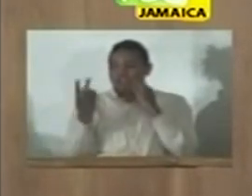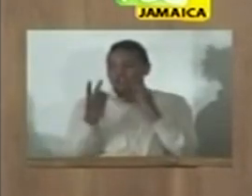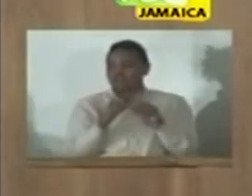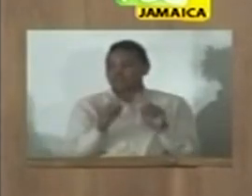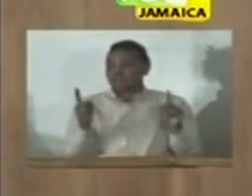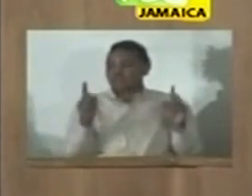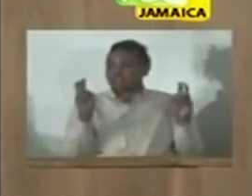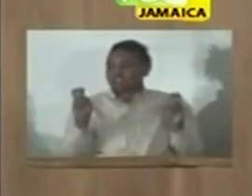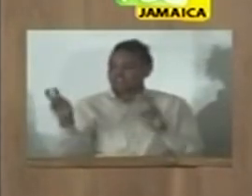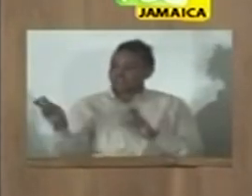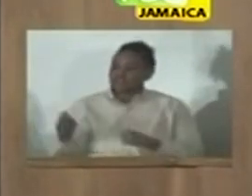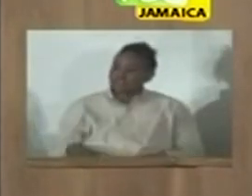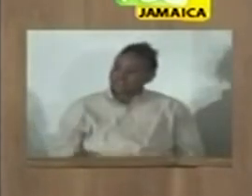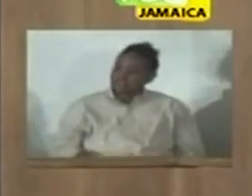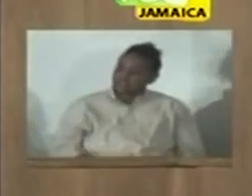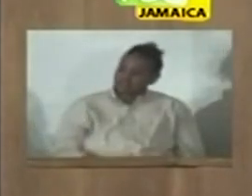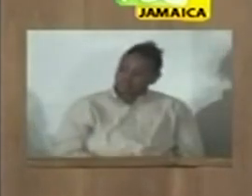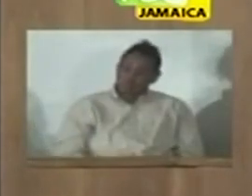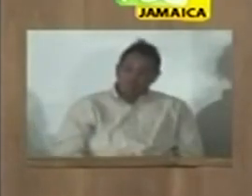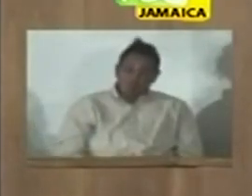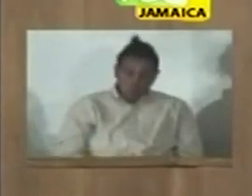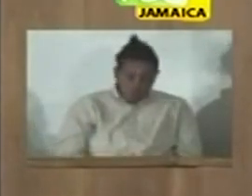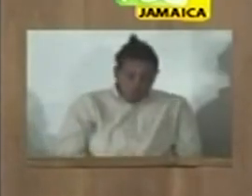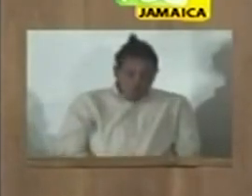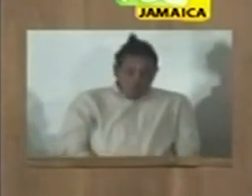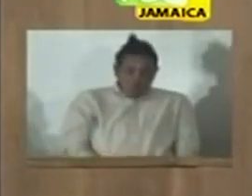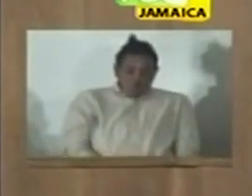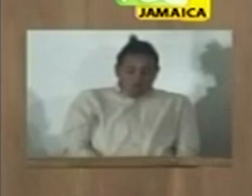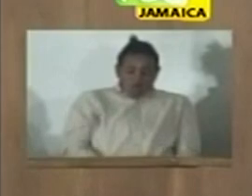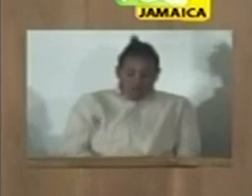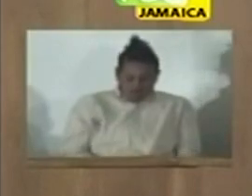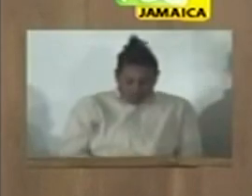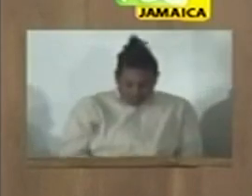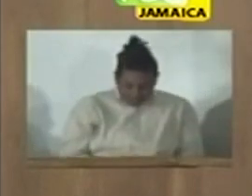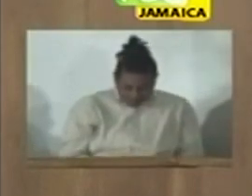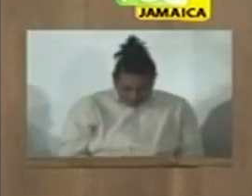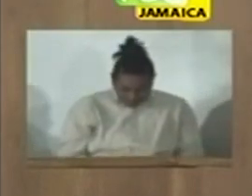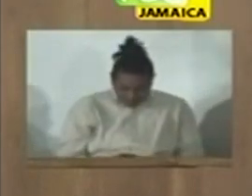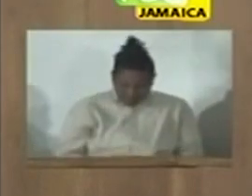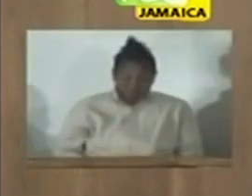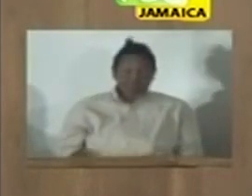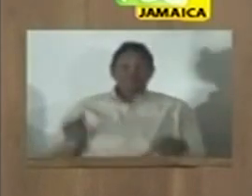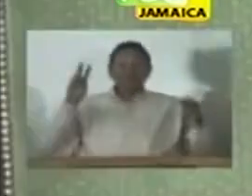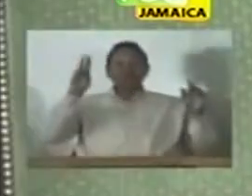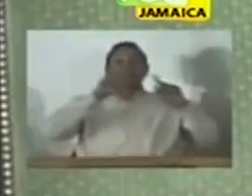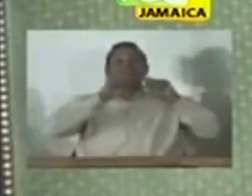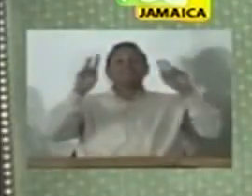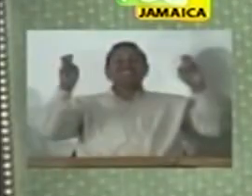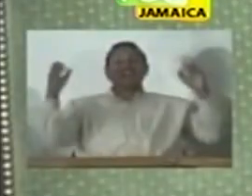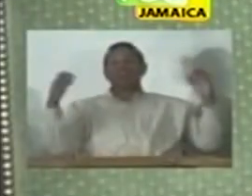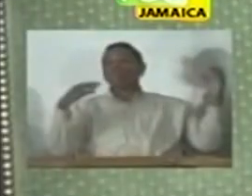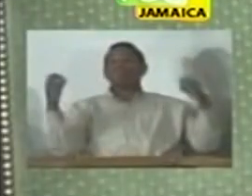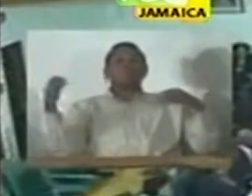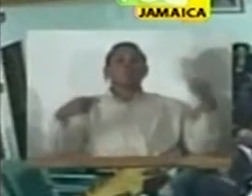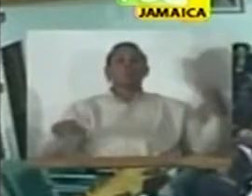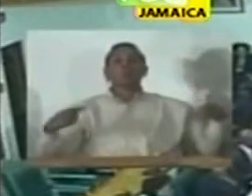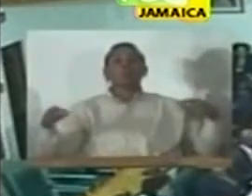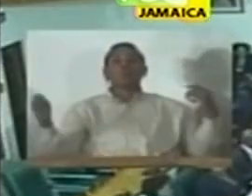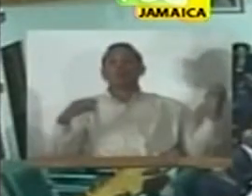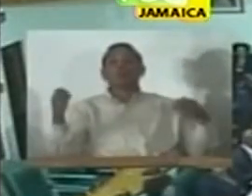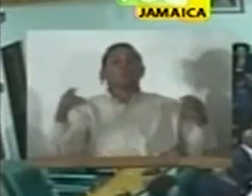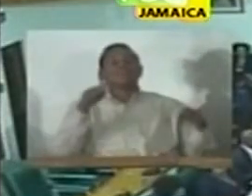different issues. There's no point out. They are two different issues, so it is not relevant. It is not